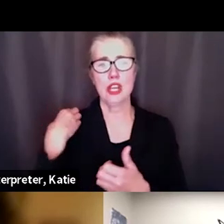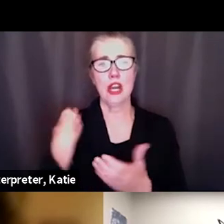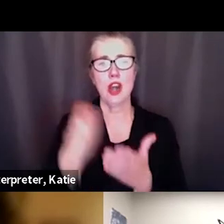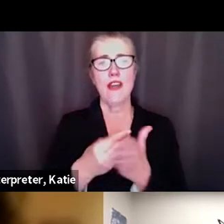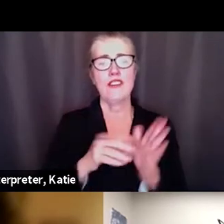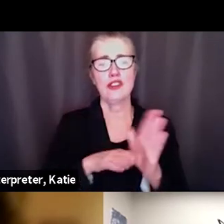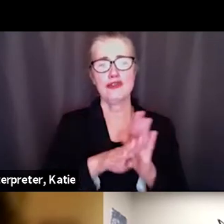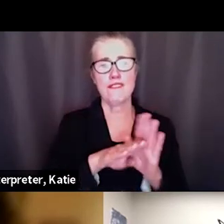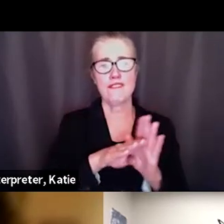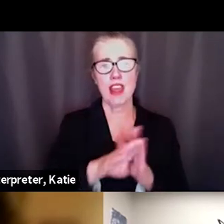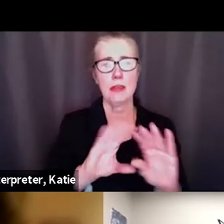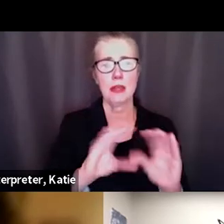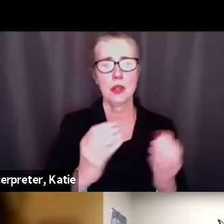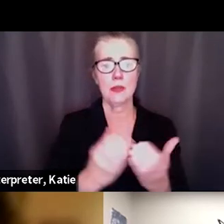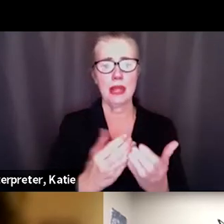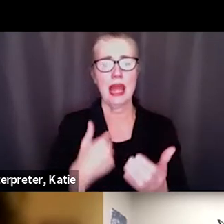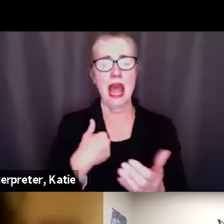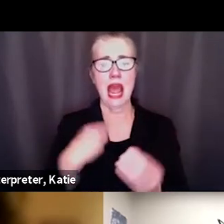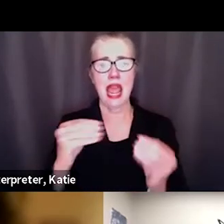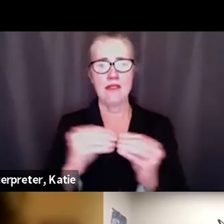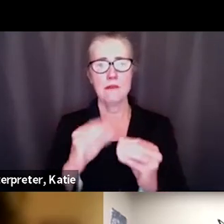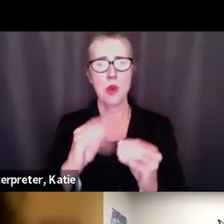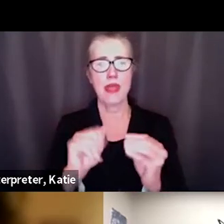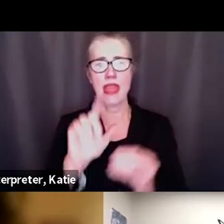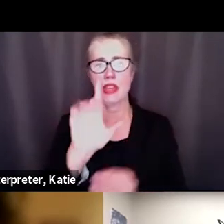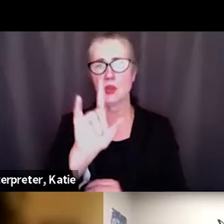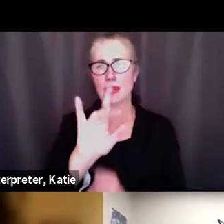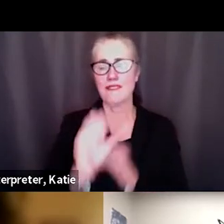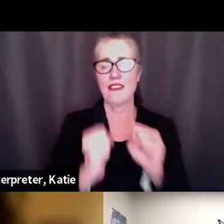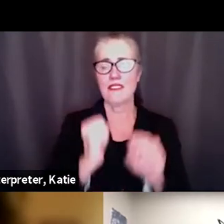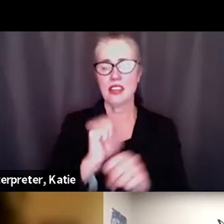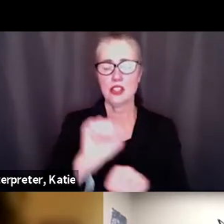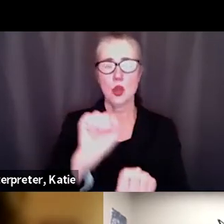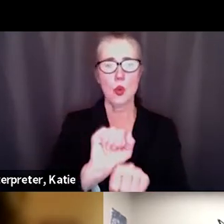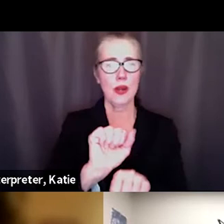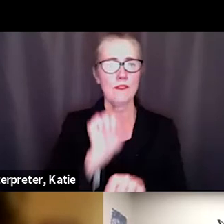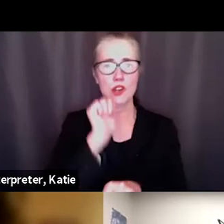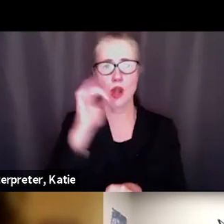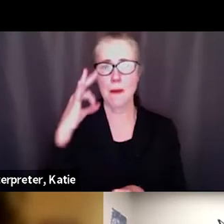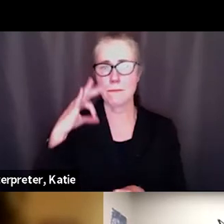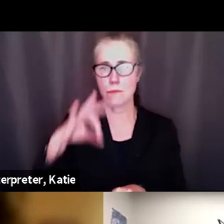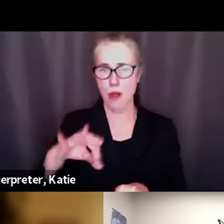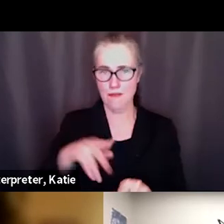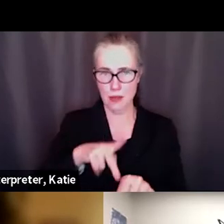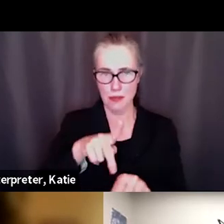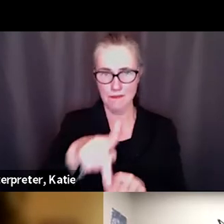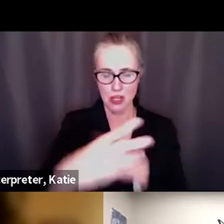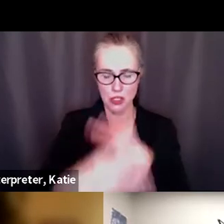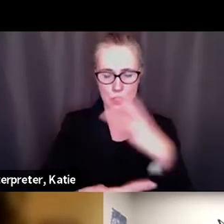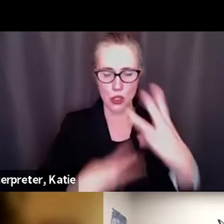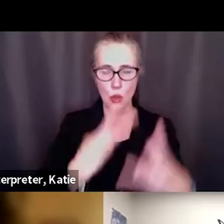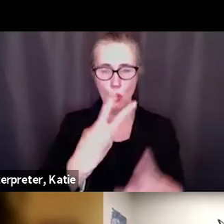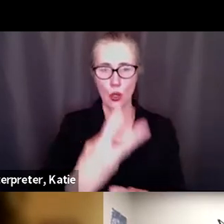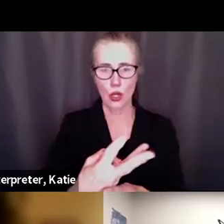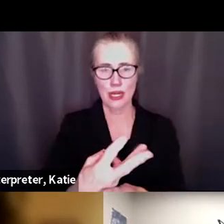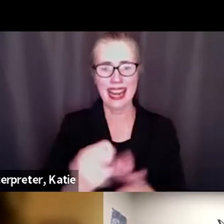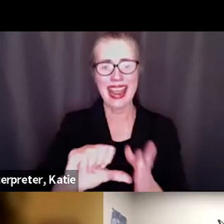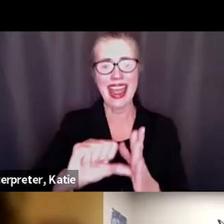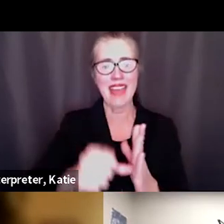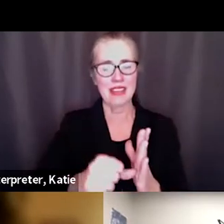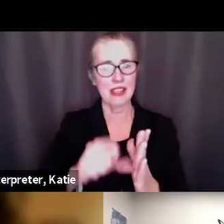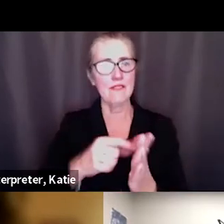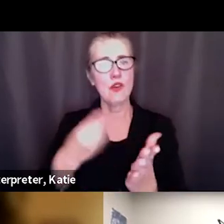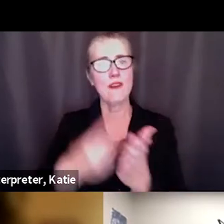background involves more than 25 years of working as a non-profit professional in particular with an emphasis on development and